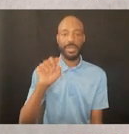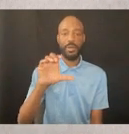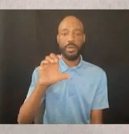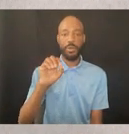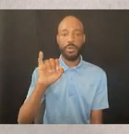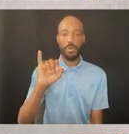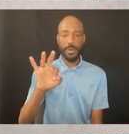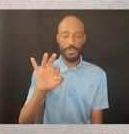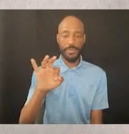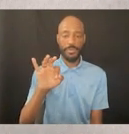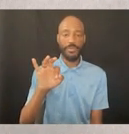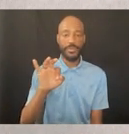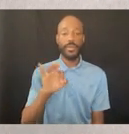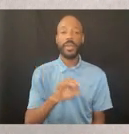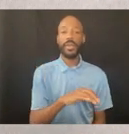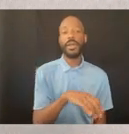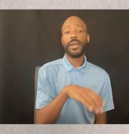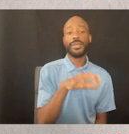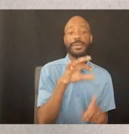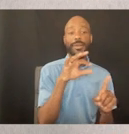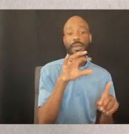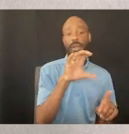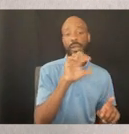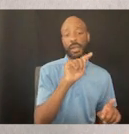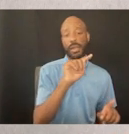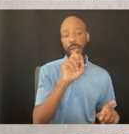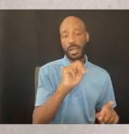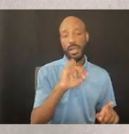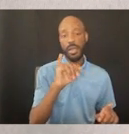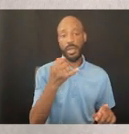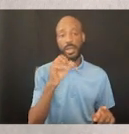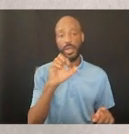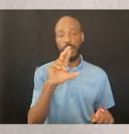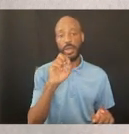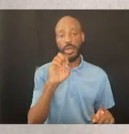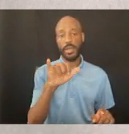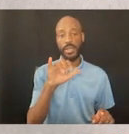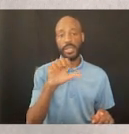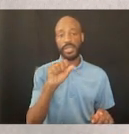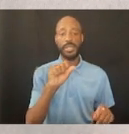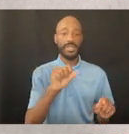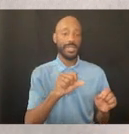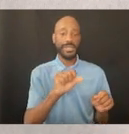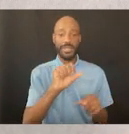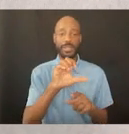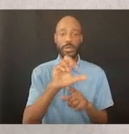This one, the materials are cotton, jersey scrap fabrics, thread, vintage button, lace, and